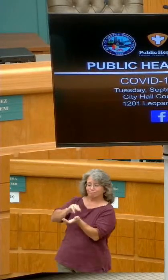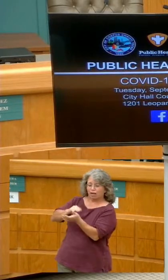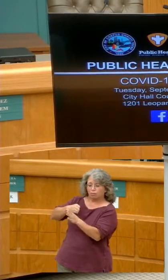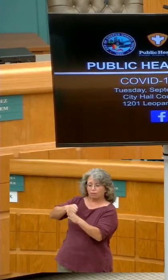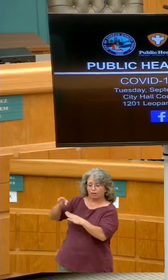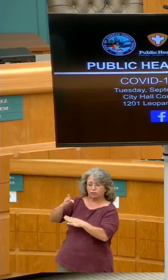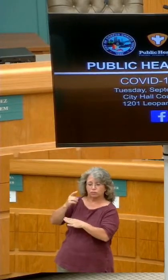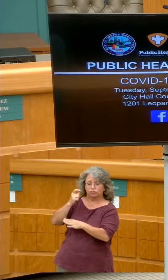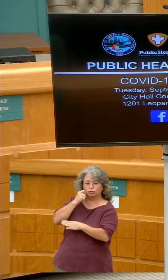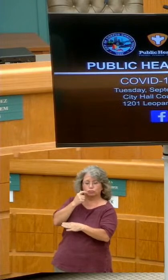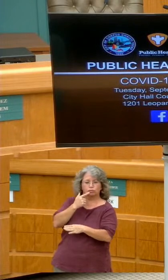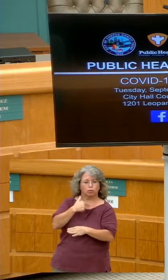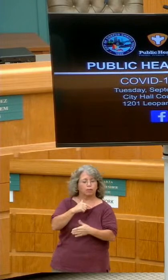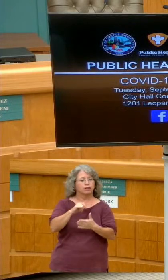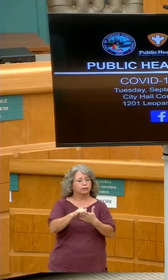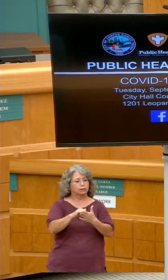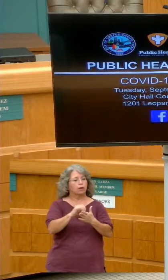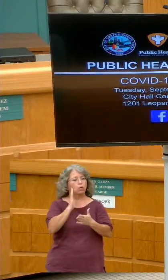going to be interesting to see